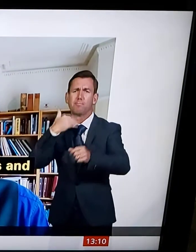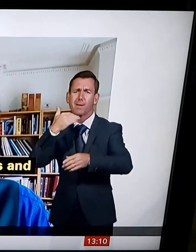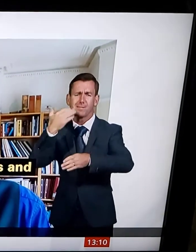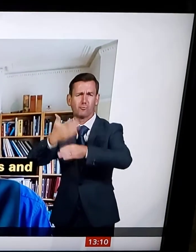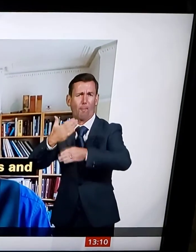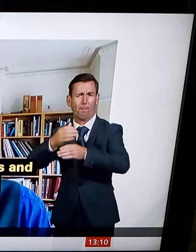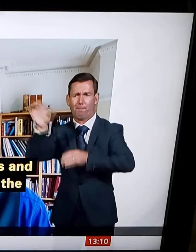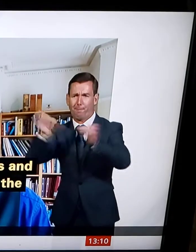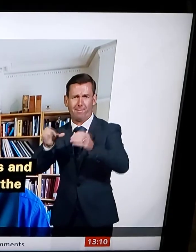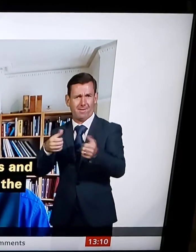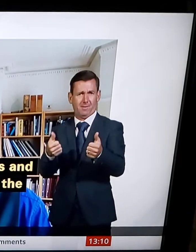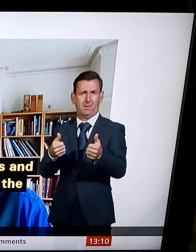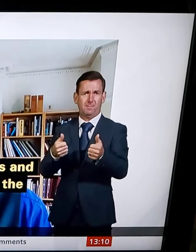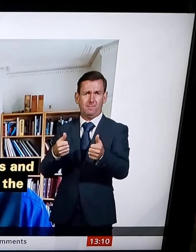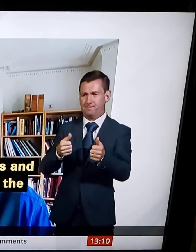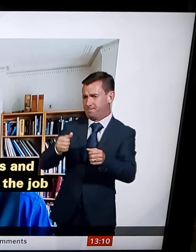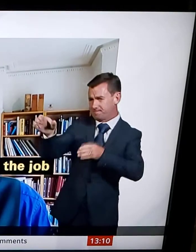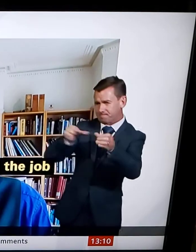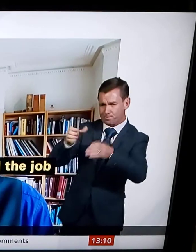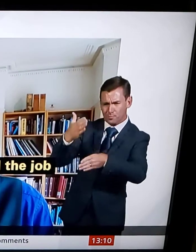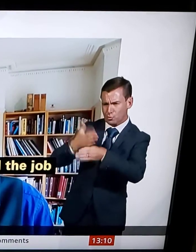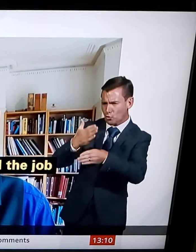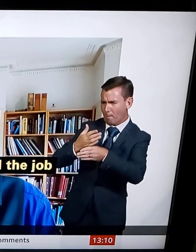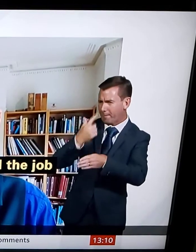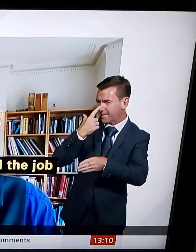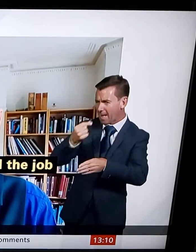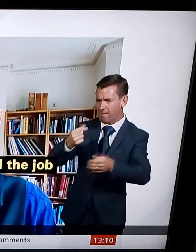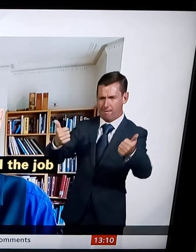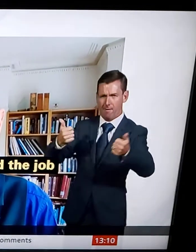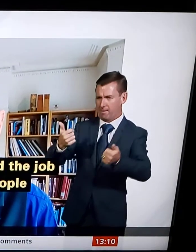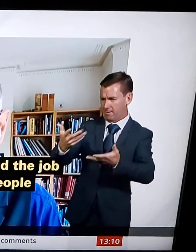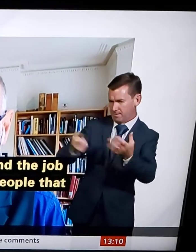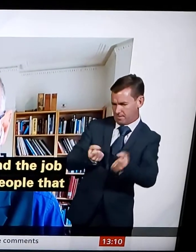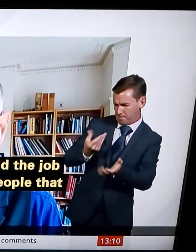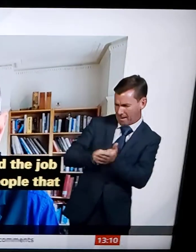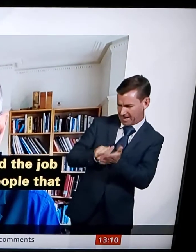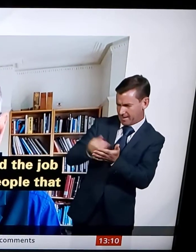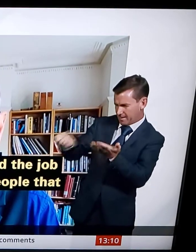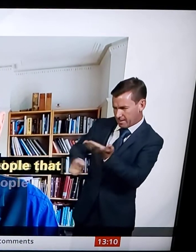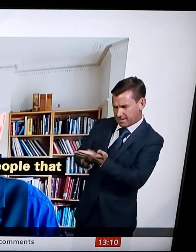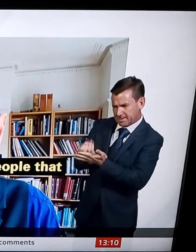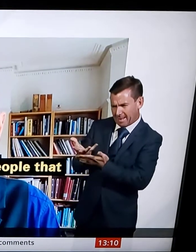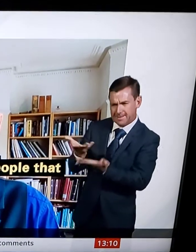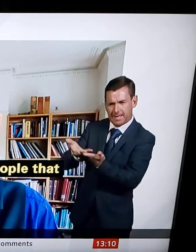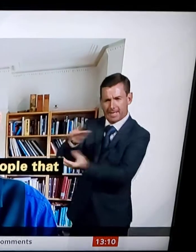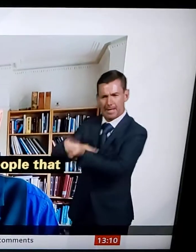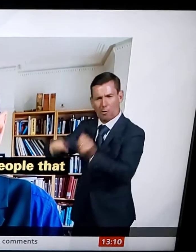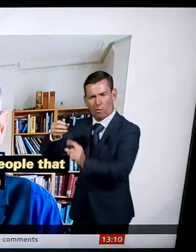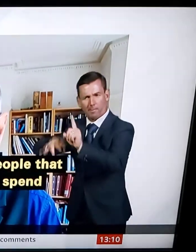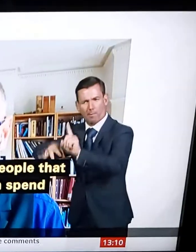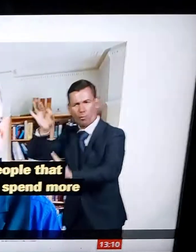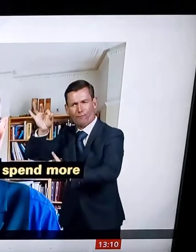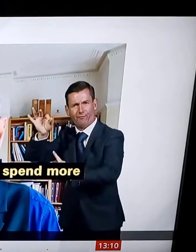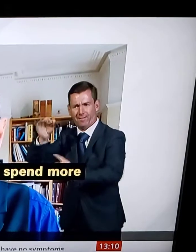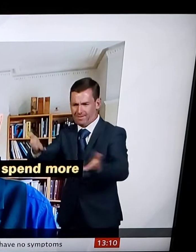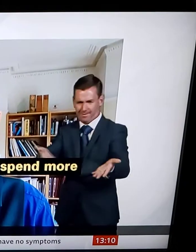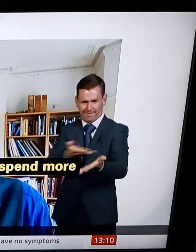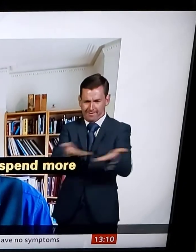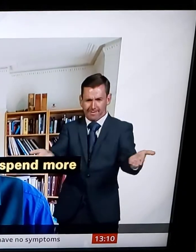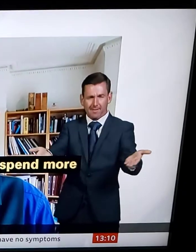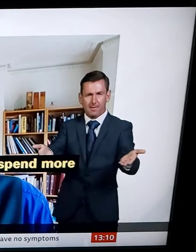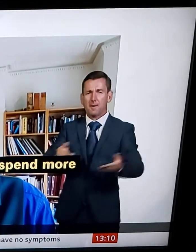him to crave something new, something something new. The trigger for the